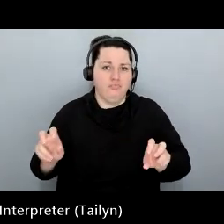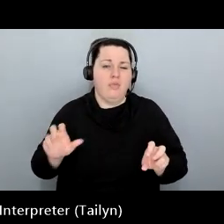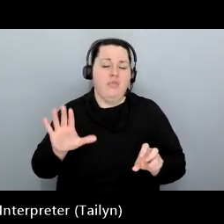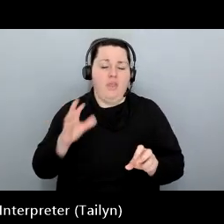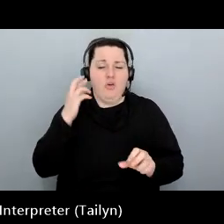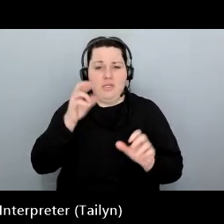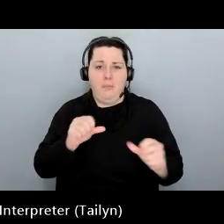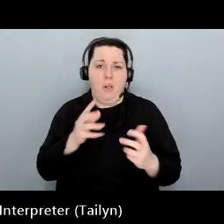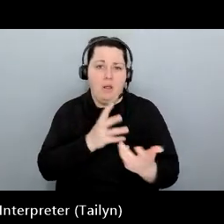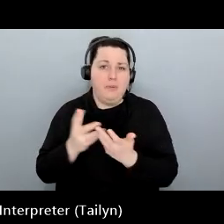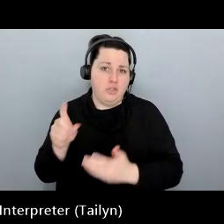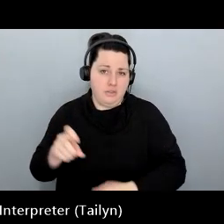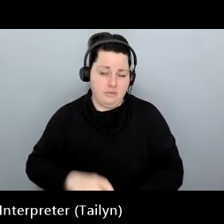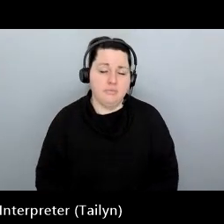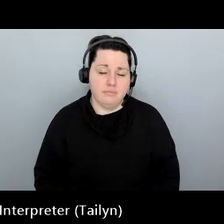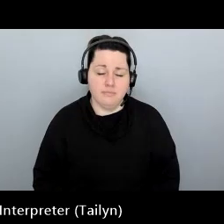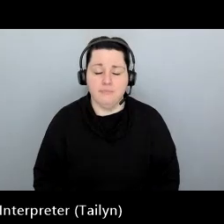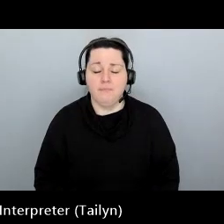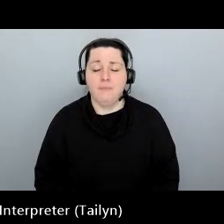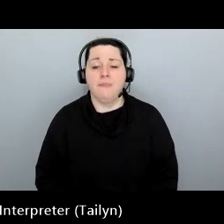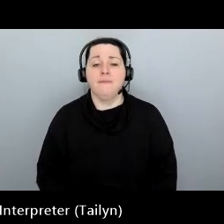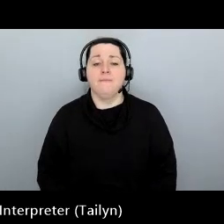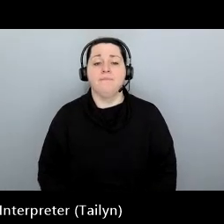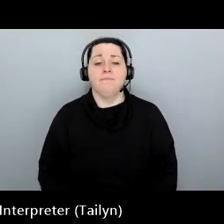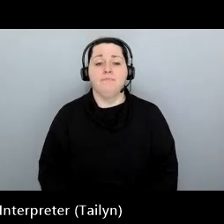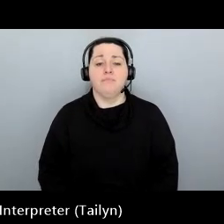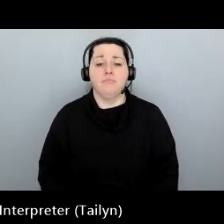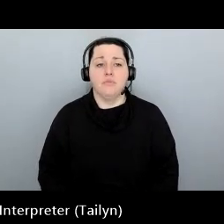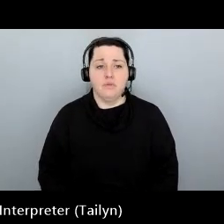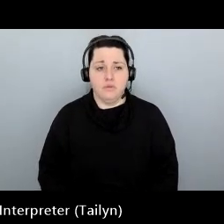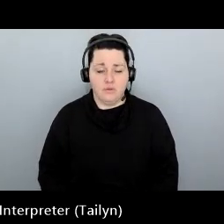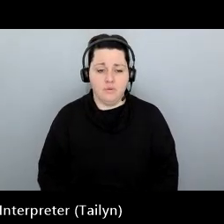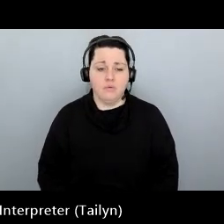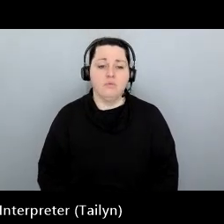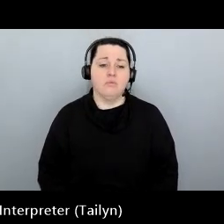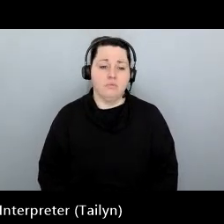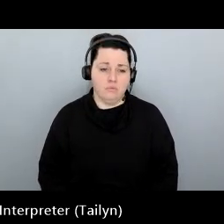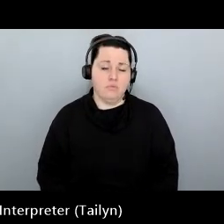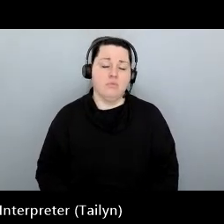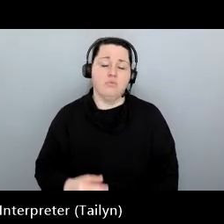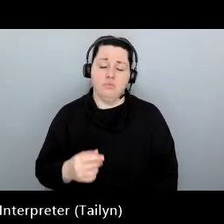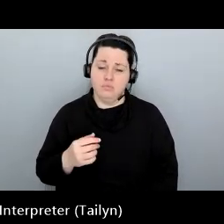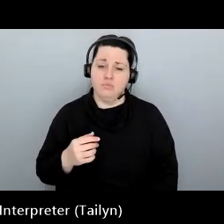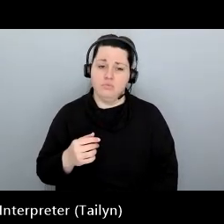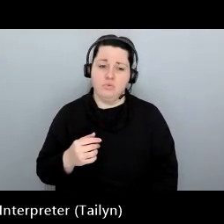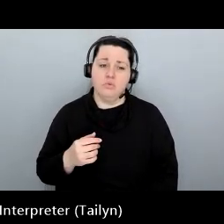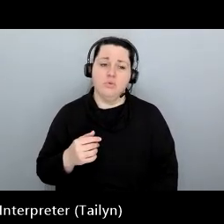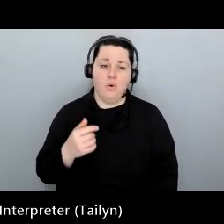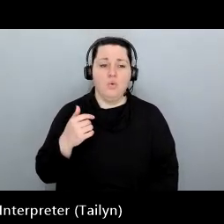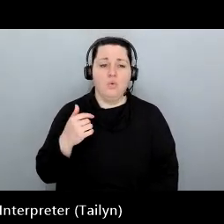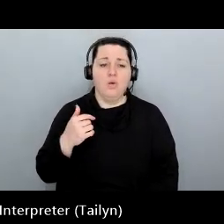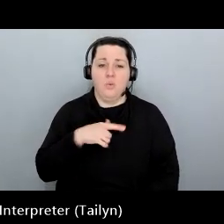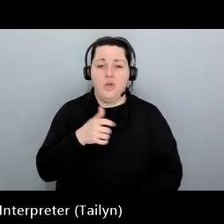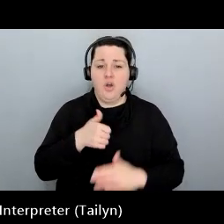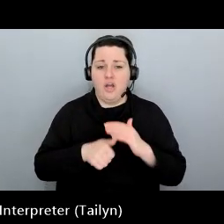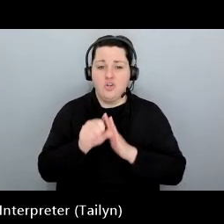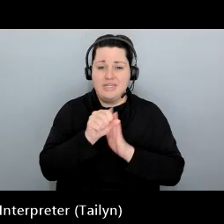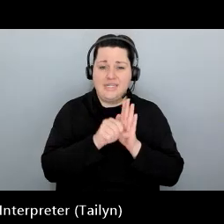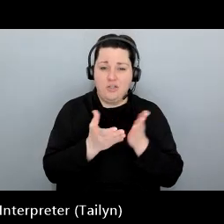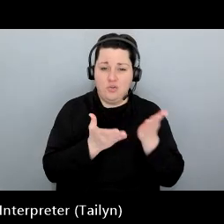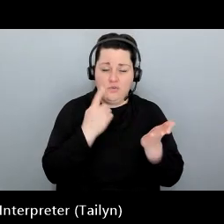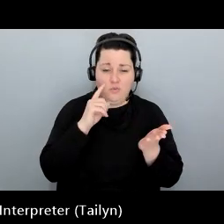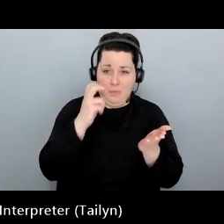reasonable accommodations. All right, so as I stated, we are housed within state services for the blind, and that's